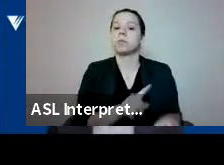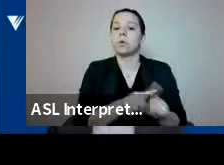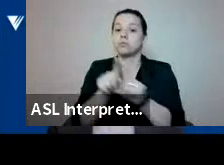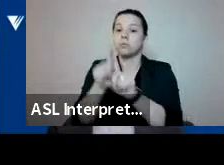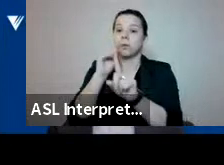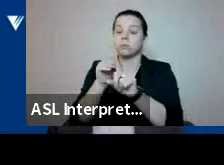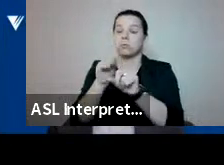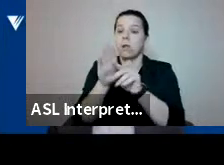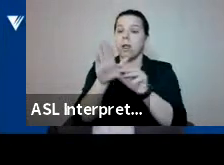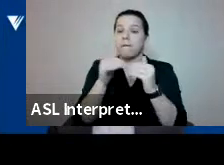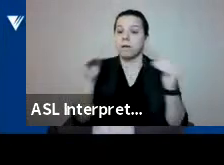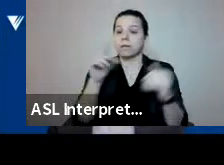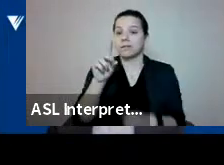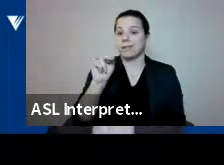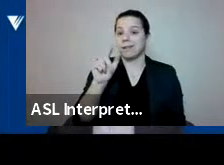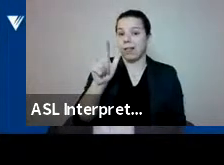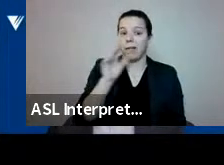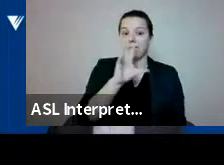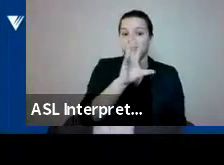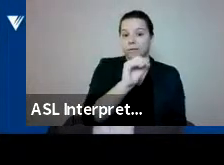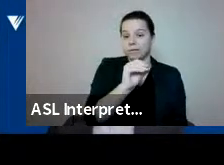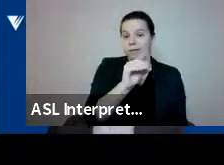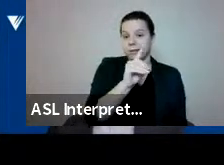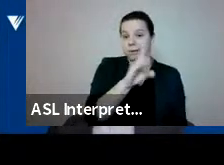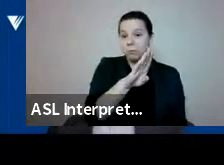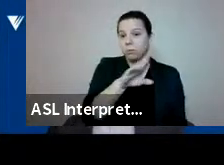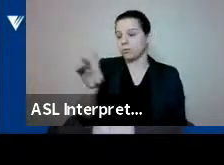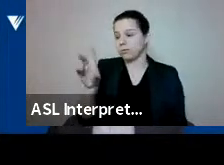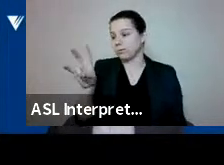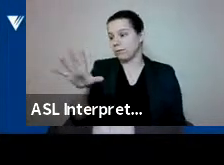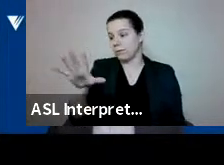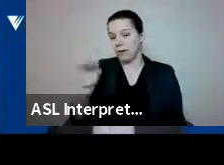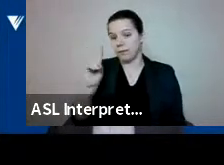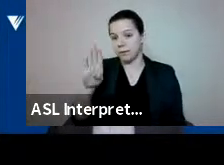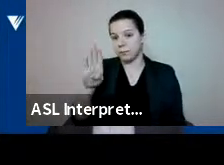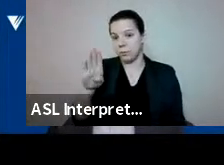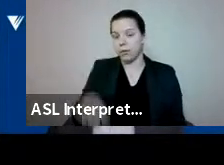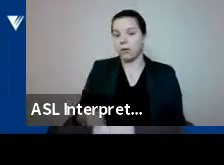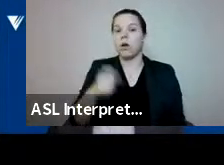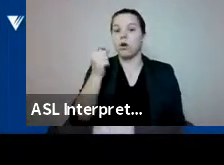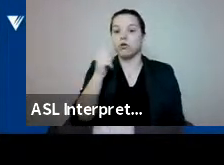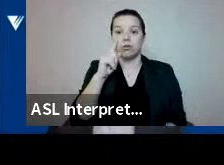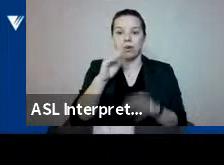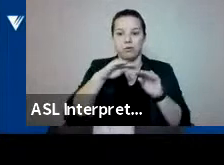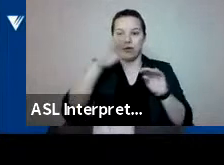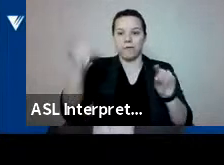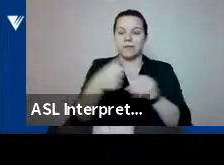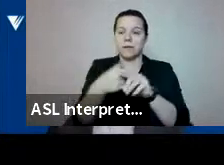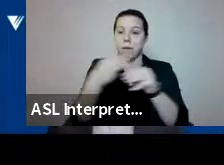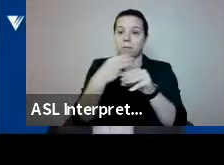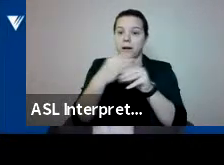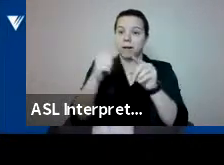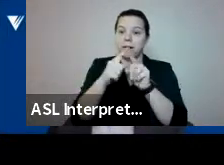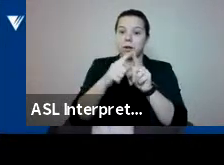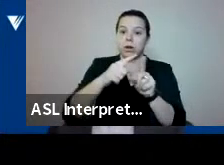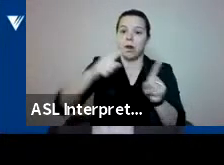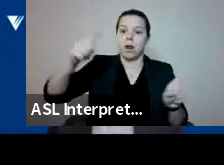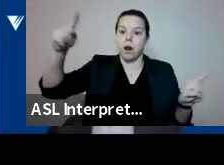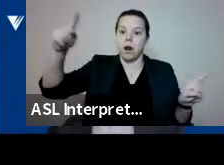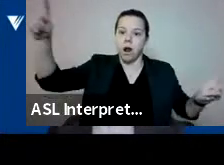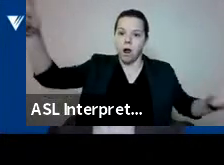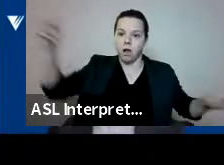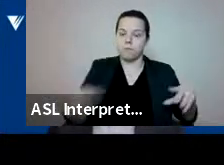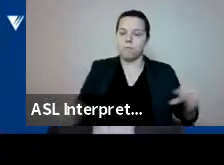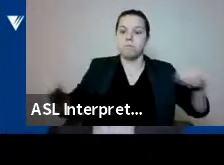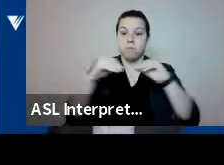DNL of 50 decibels to 75 decibels. While the curve can be mathematically extended above and below these levels, the survey